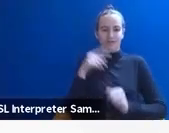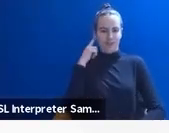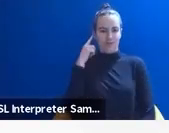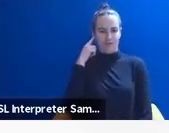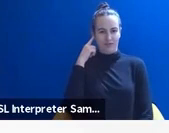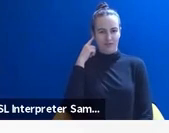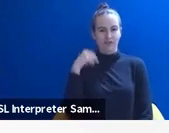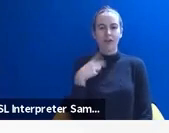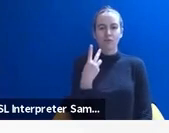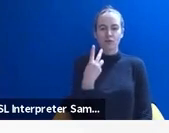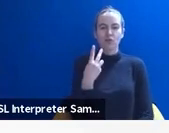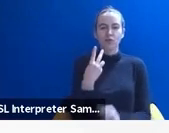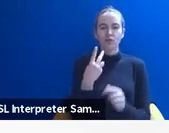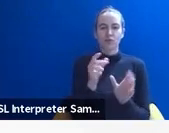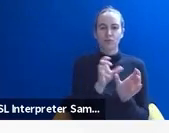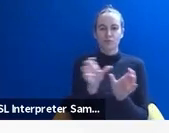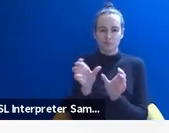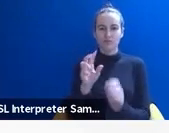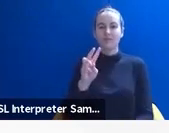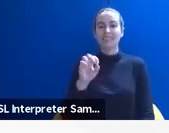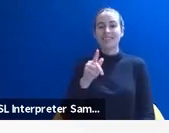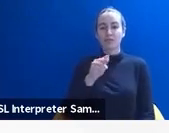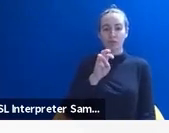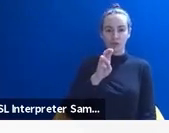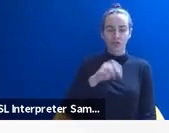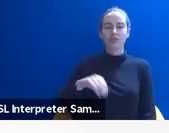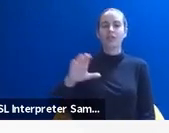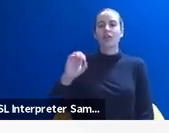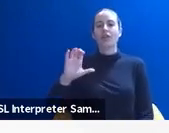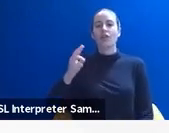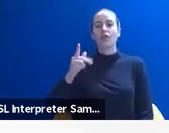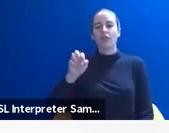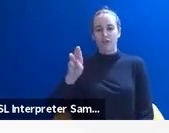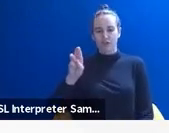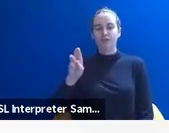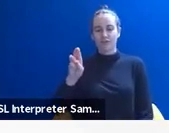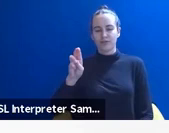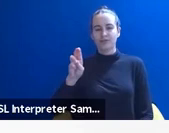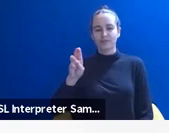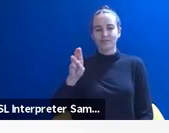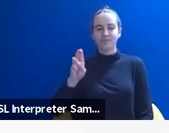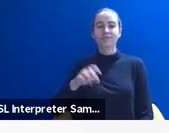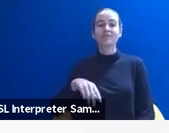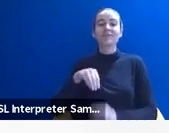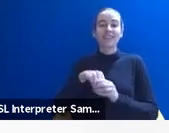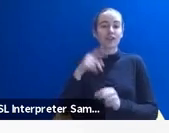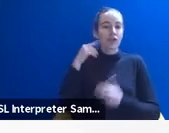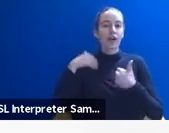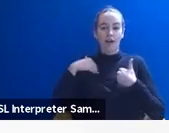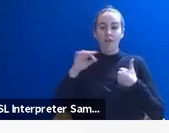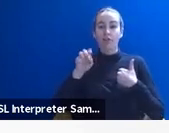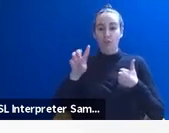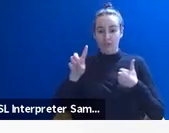comprised of two sections. We have the vestibular section and the cochlear sensory section. The inner ear is fluid filled,